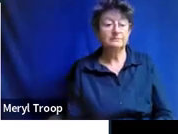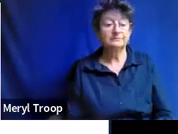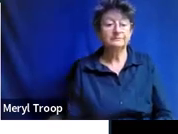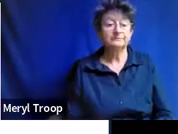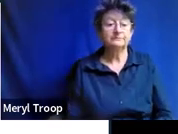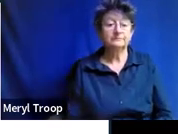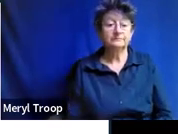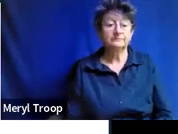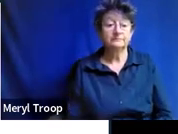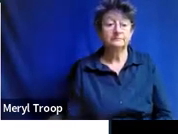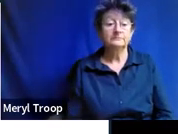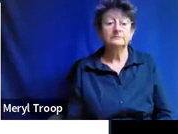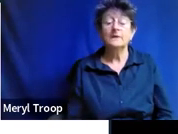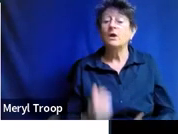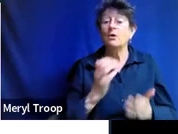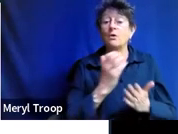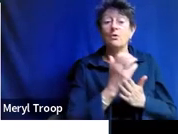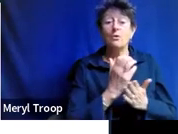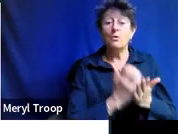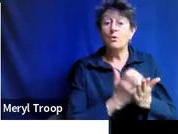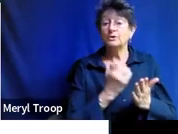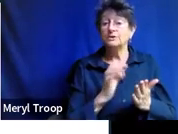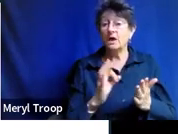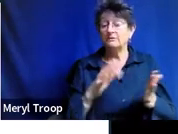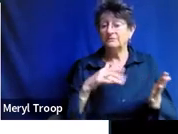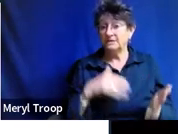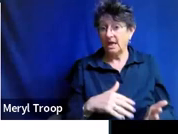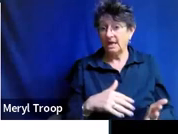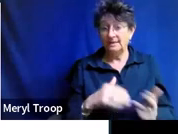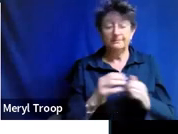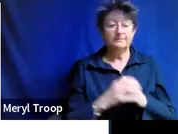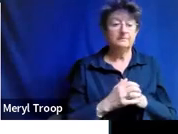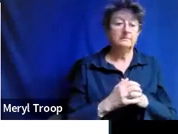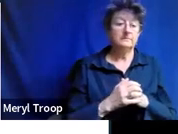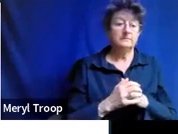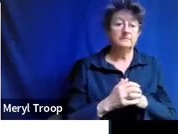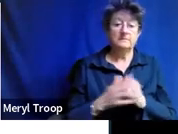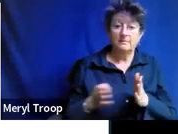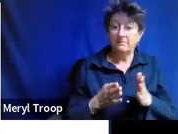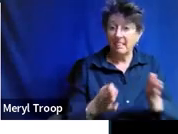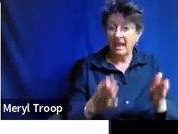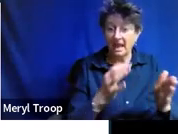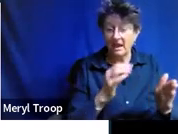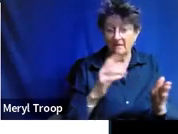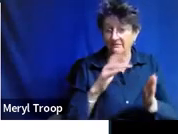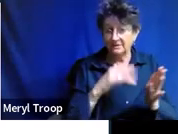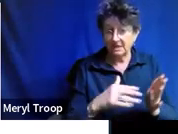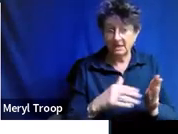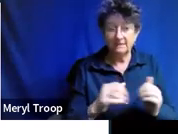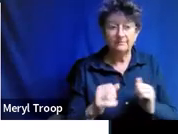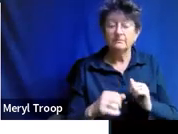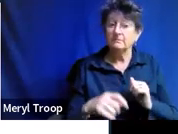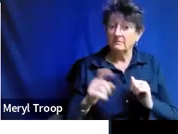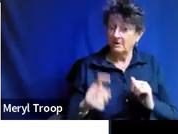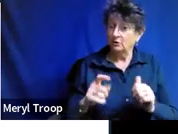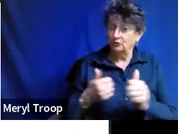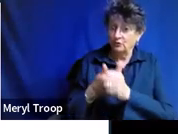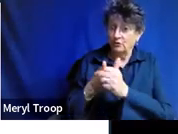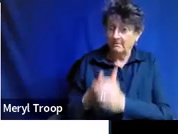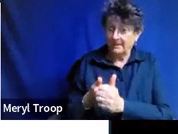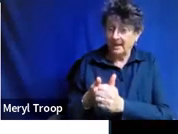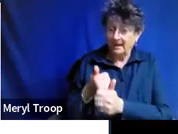Course of study. So this, to be compliant, you have to have current year through